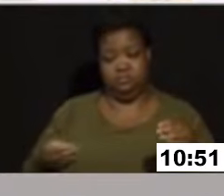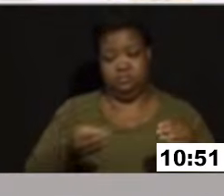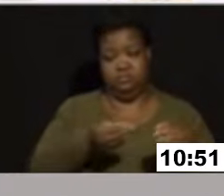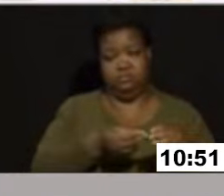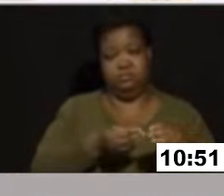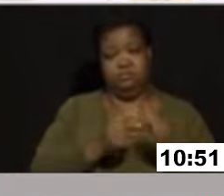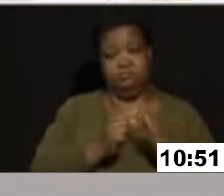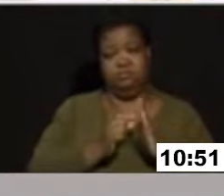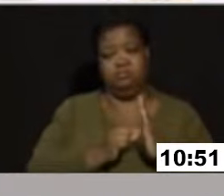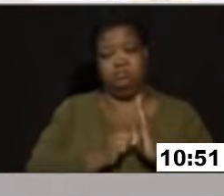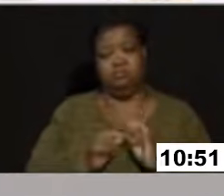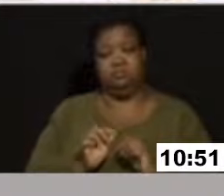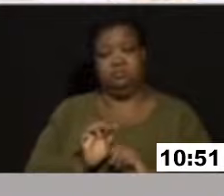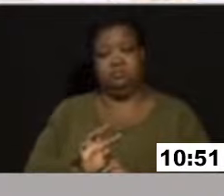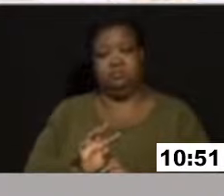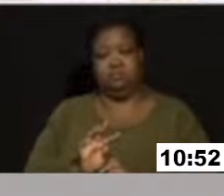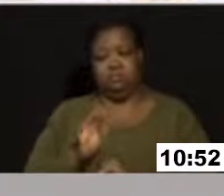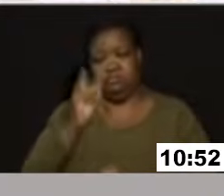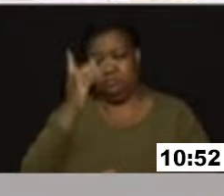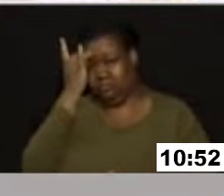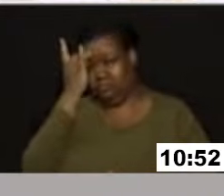the 4th